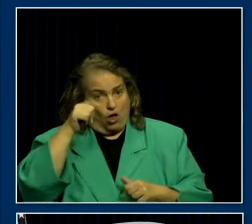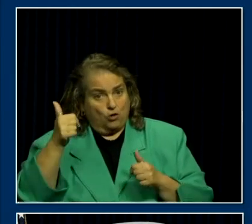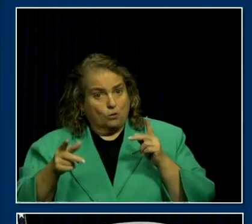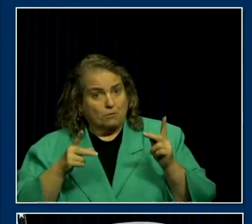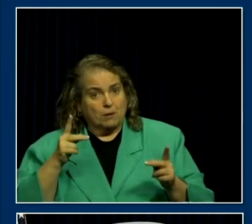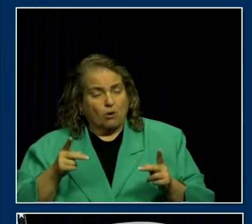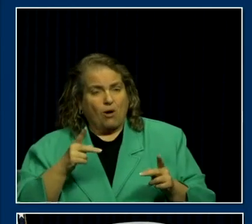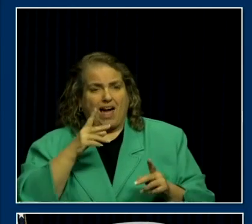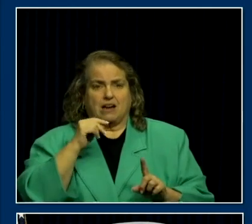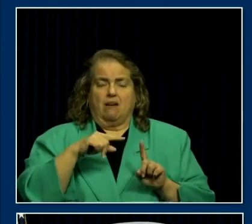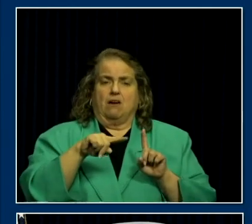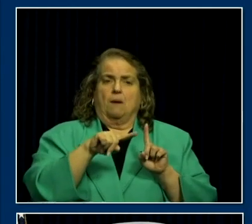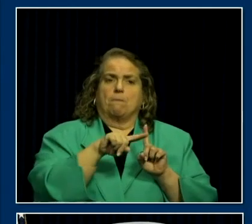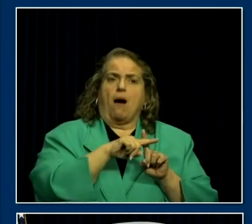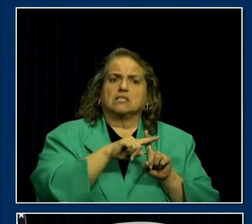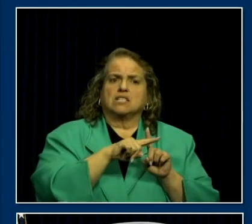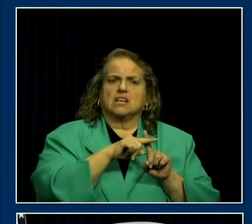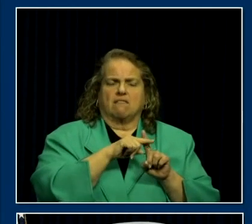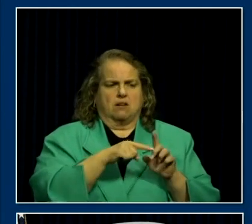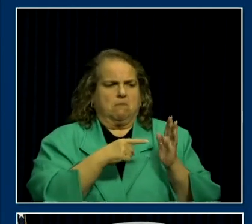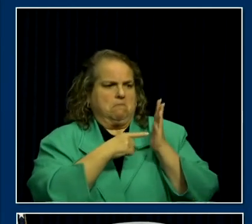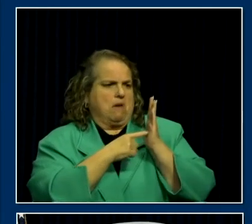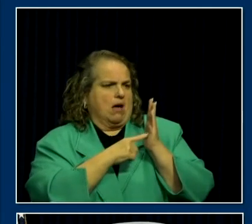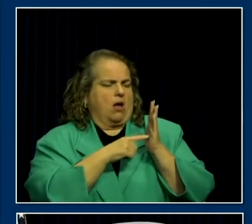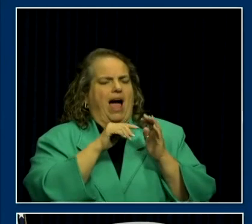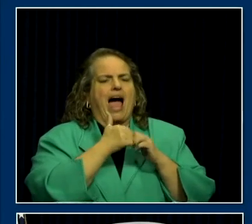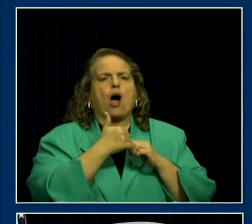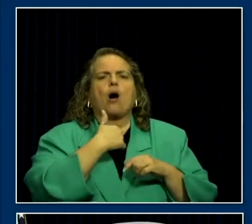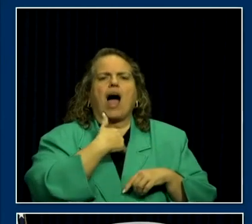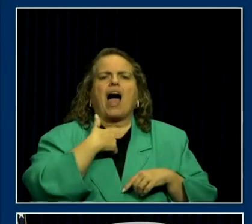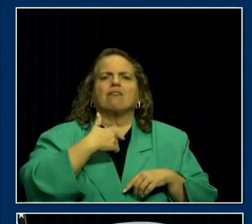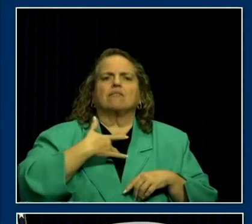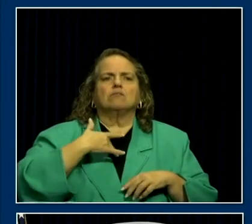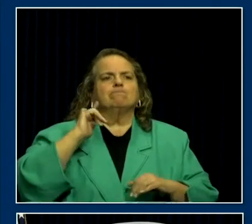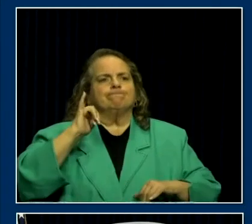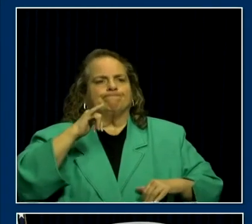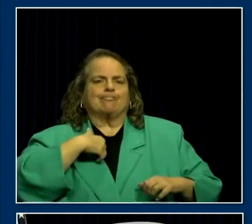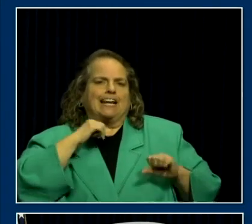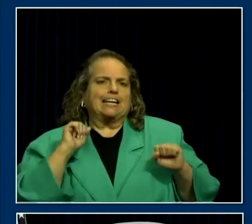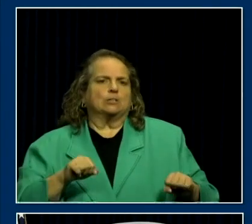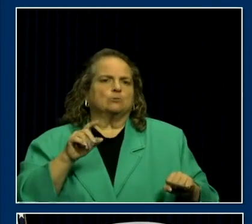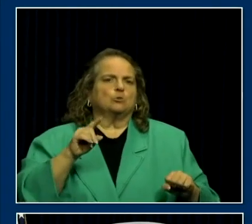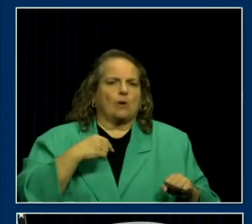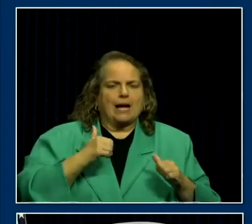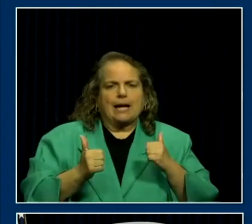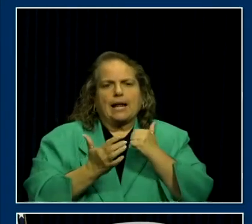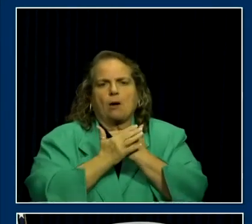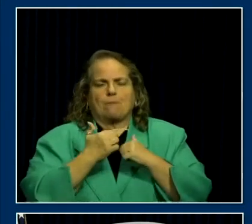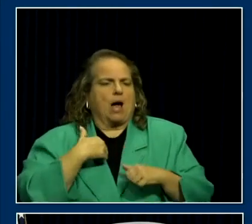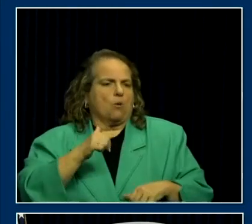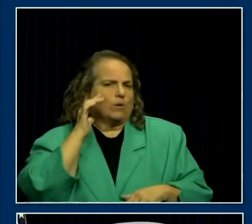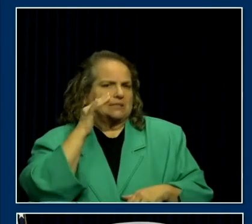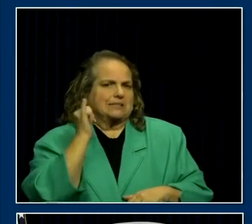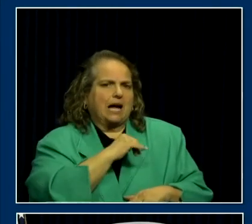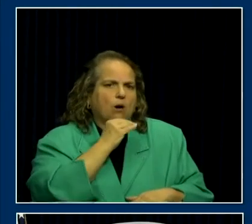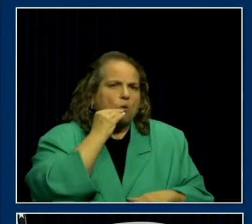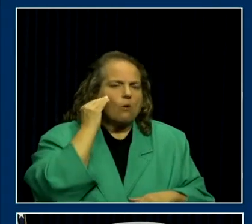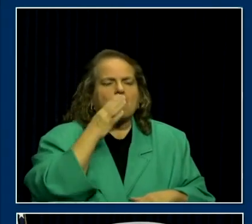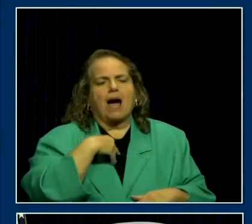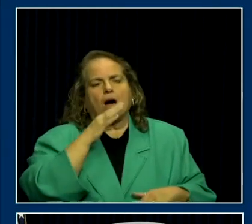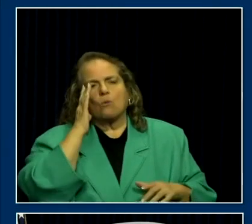folks are practicing this social distancing is really, really important. So